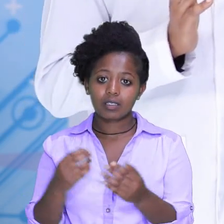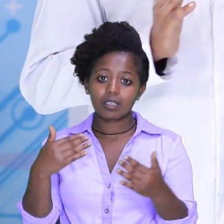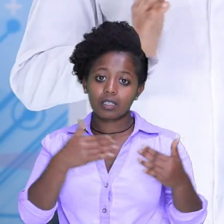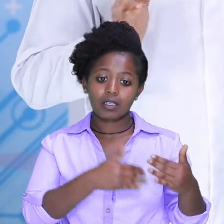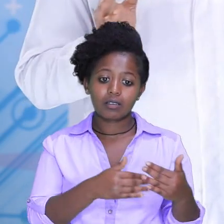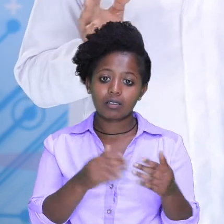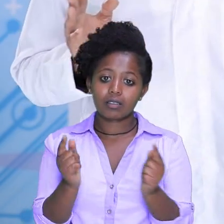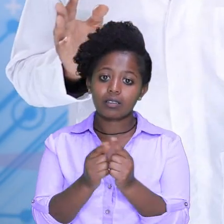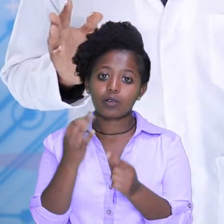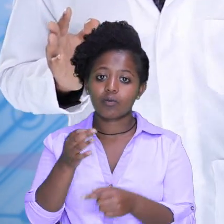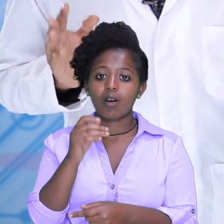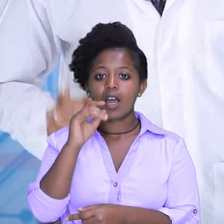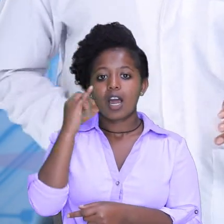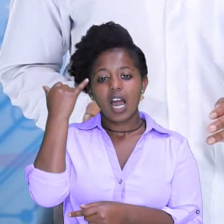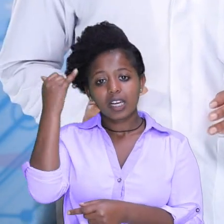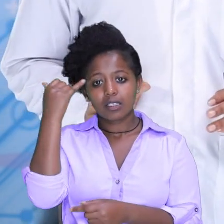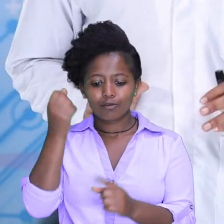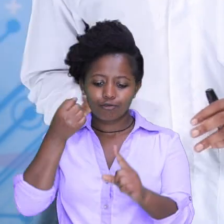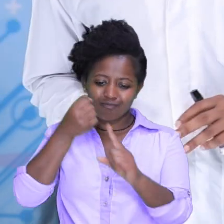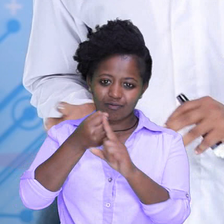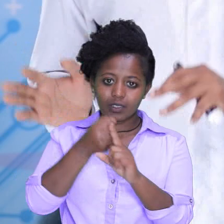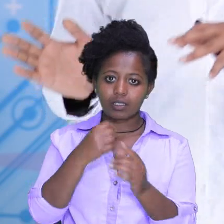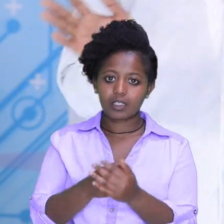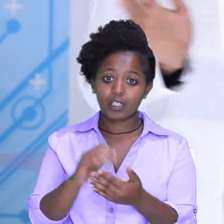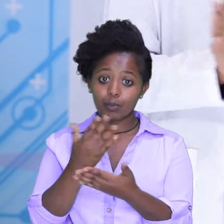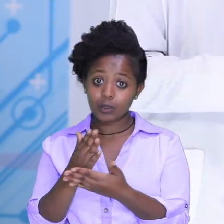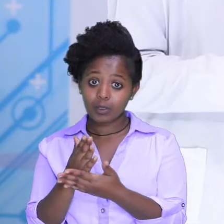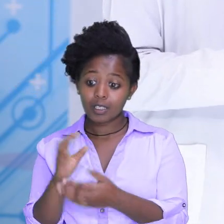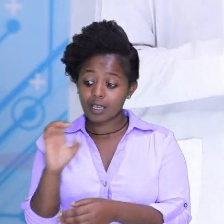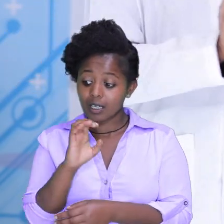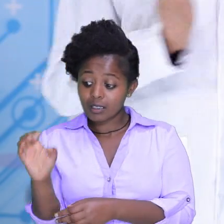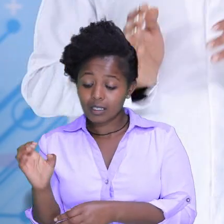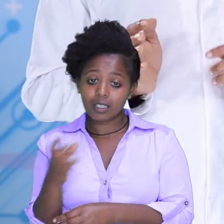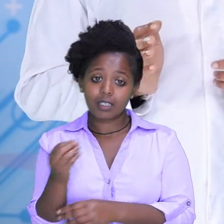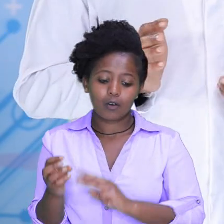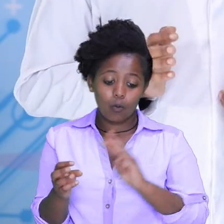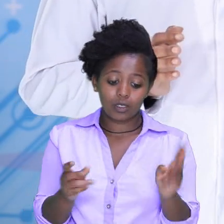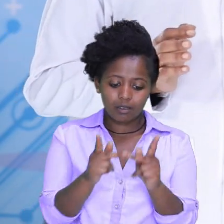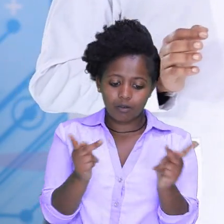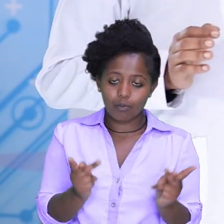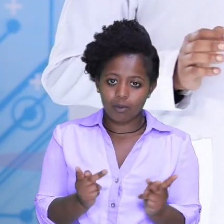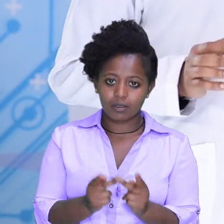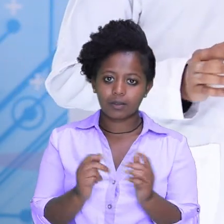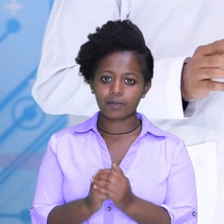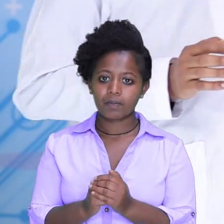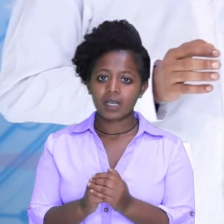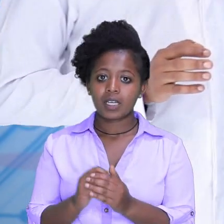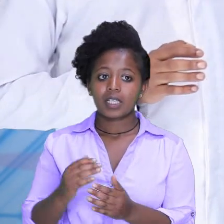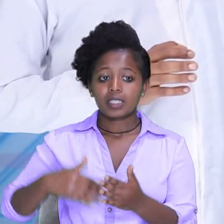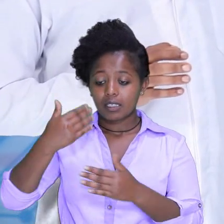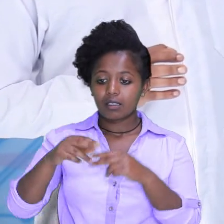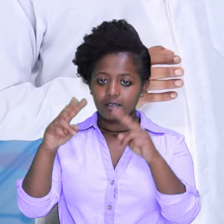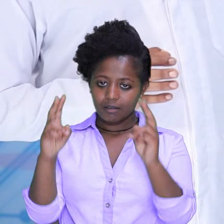with ideological struggle between Eastern and Western. Student, the next